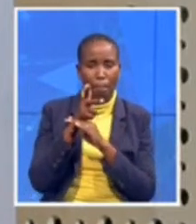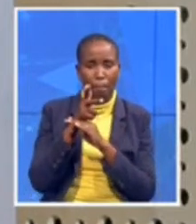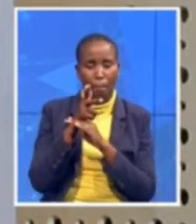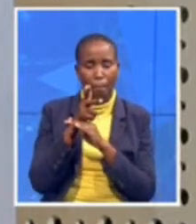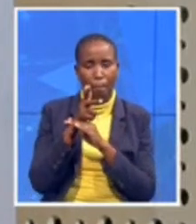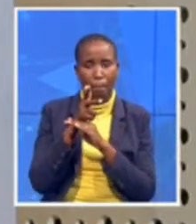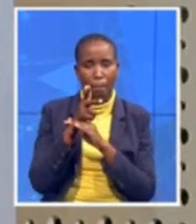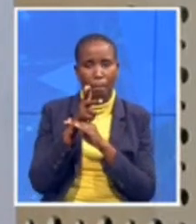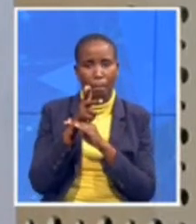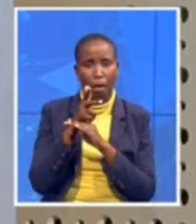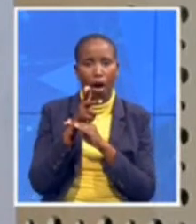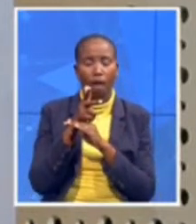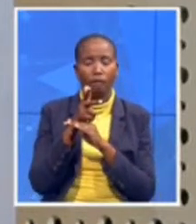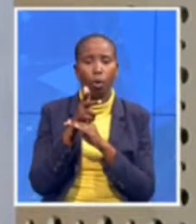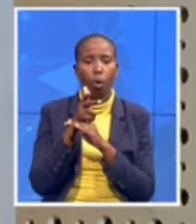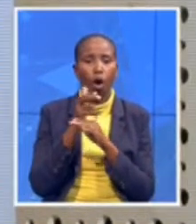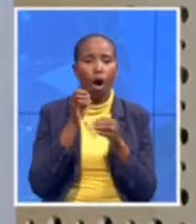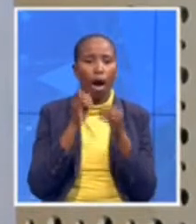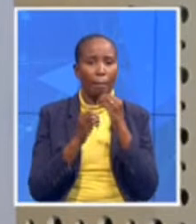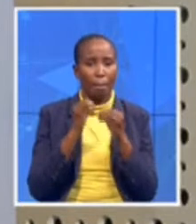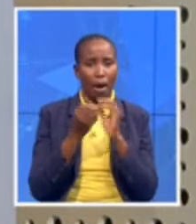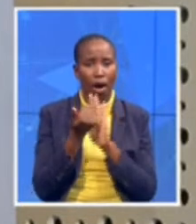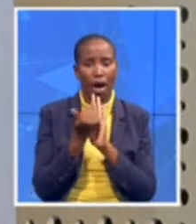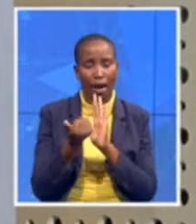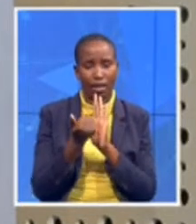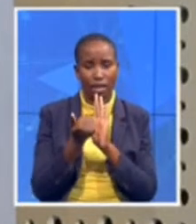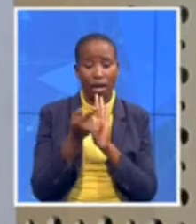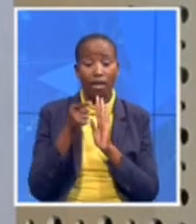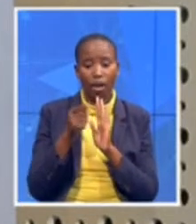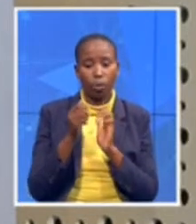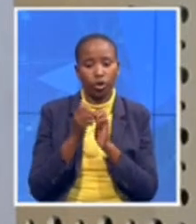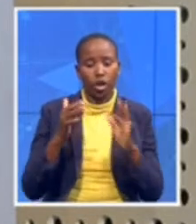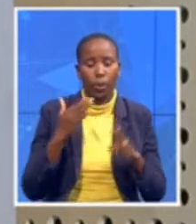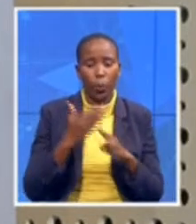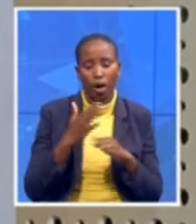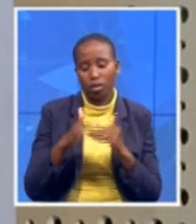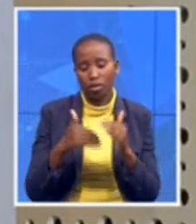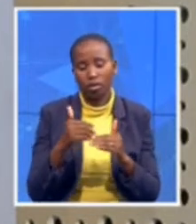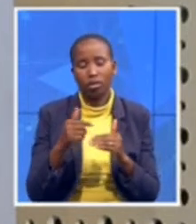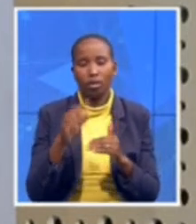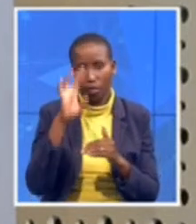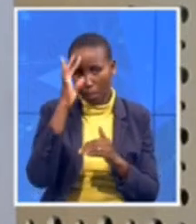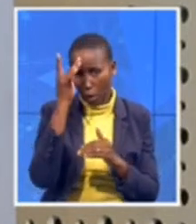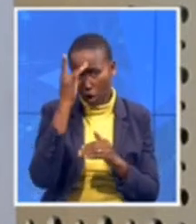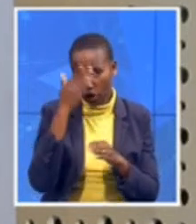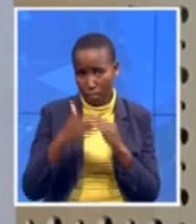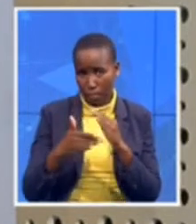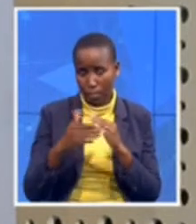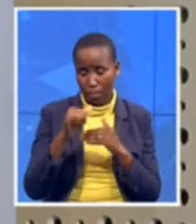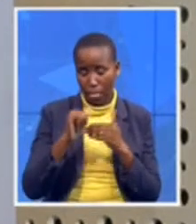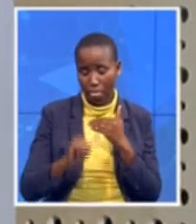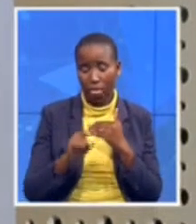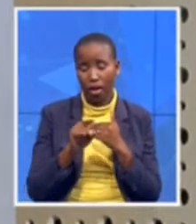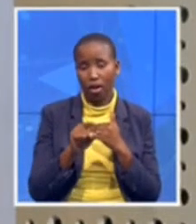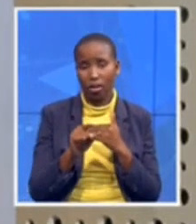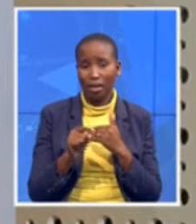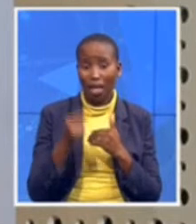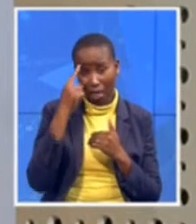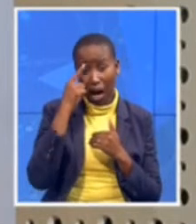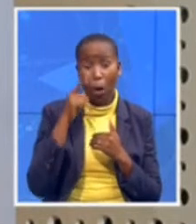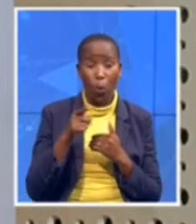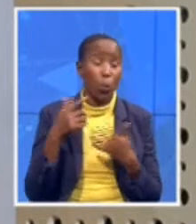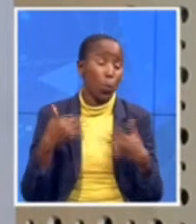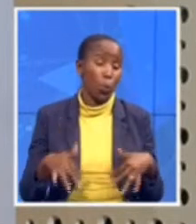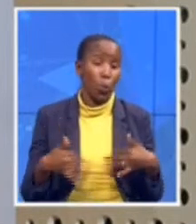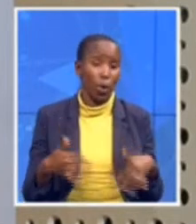the 1st of March. We think that this is very historic in the manner in which